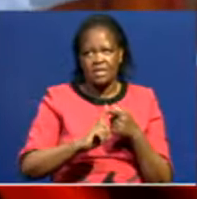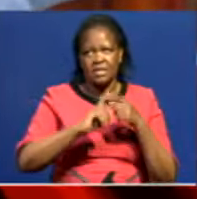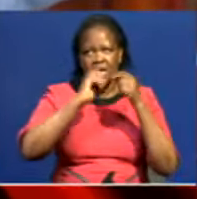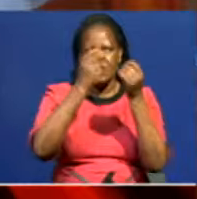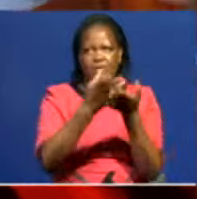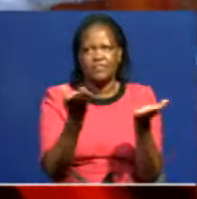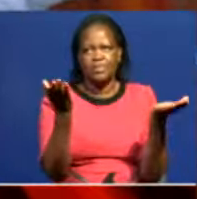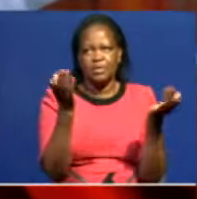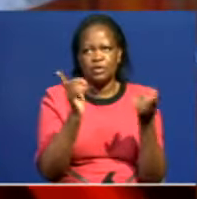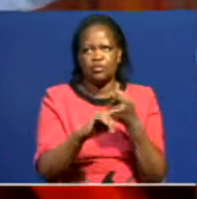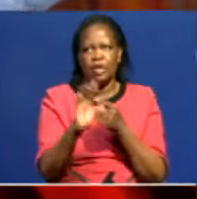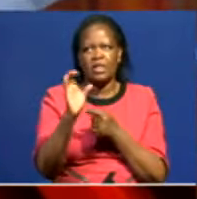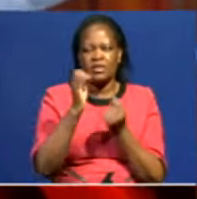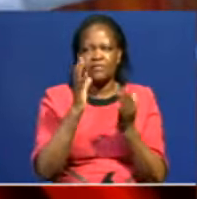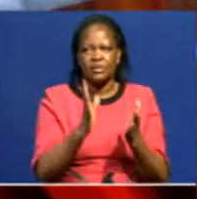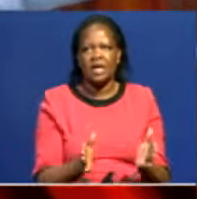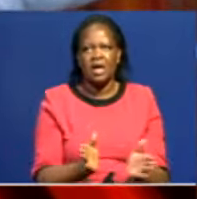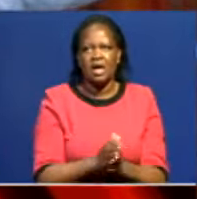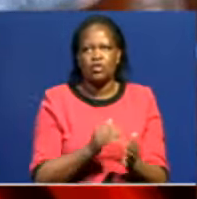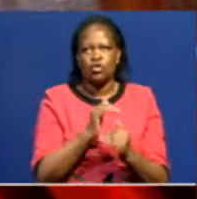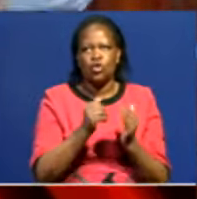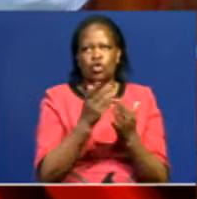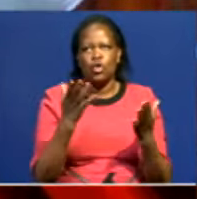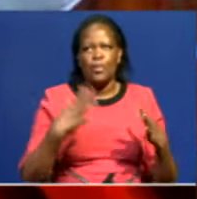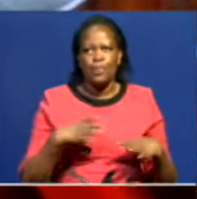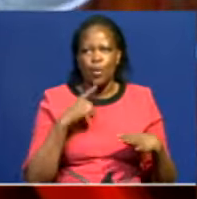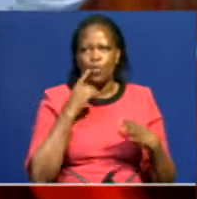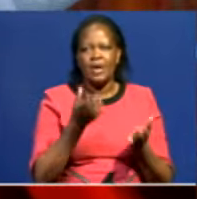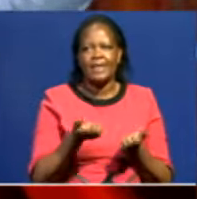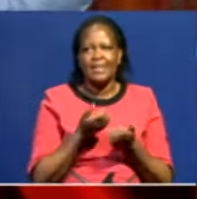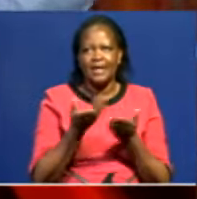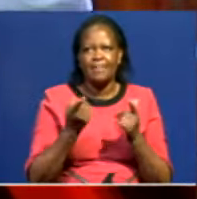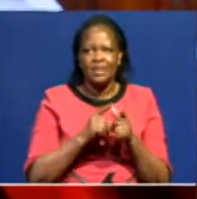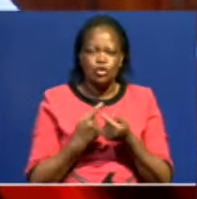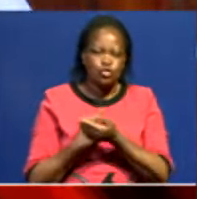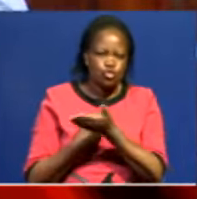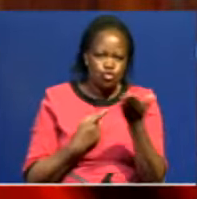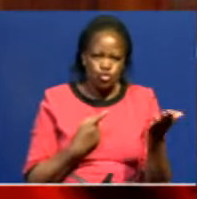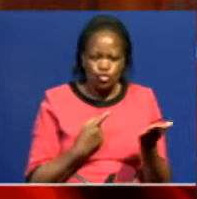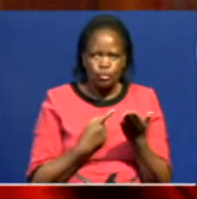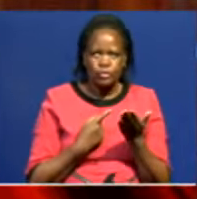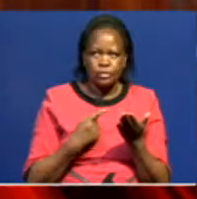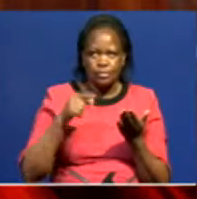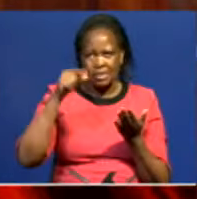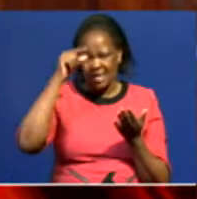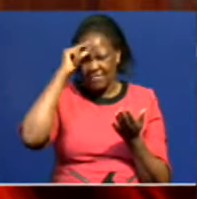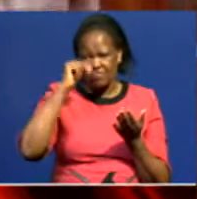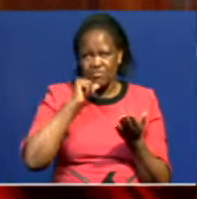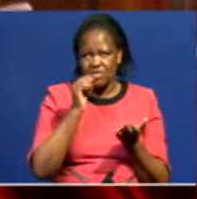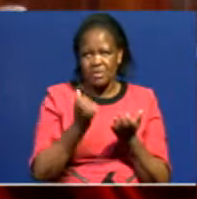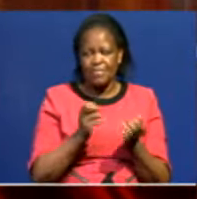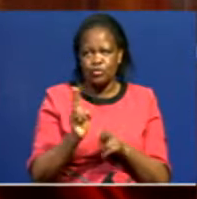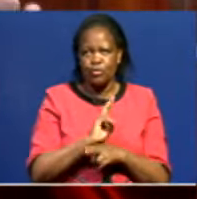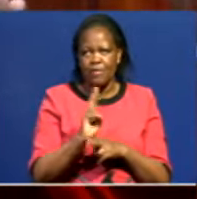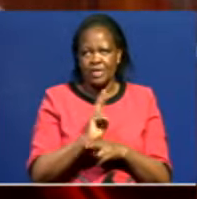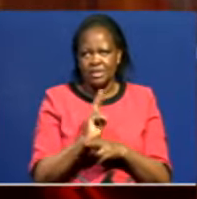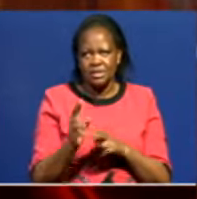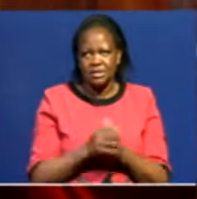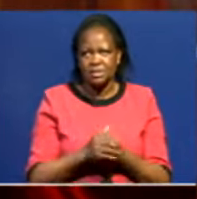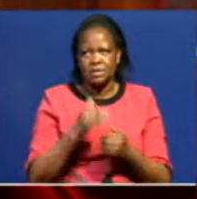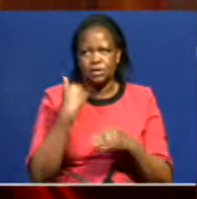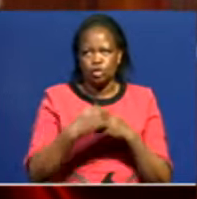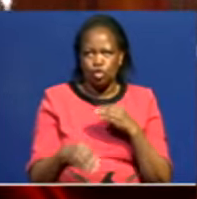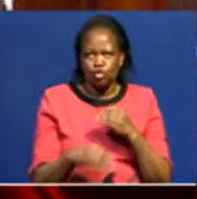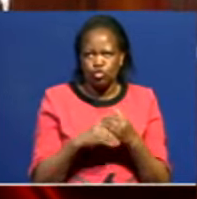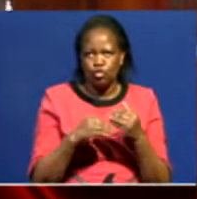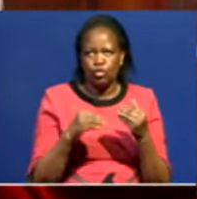them to the civil servants and to all those people that want them. And now you, so the government is not in the business of supervising the